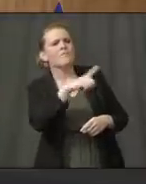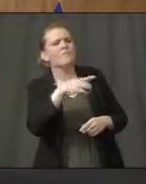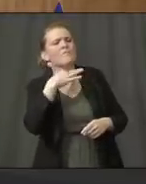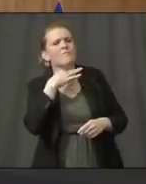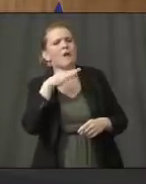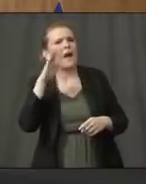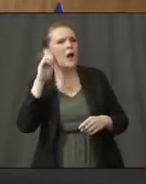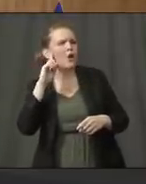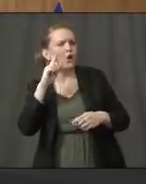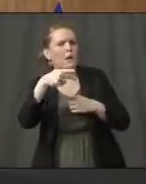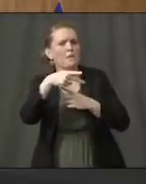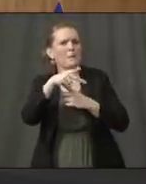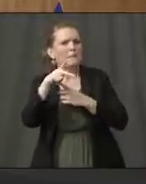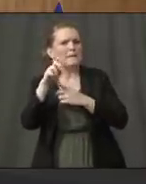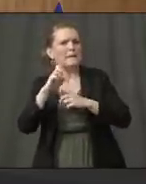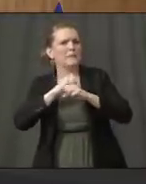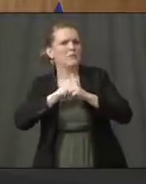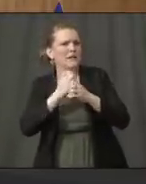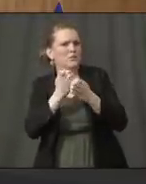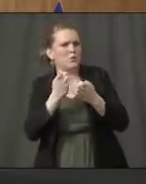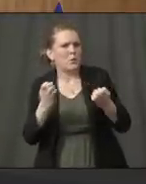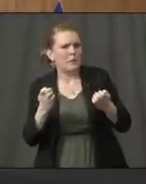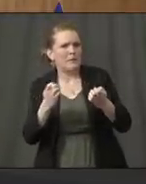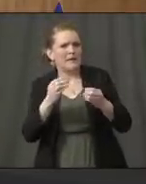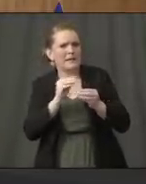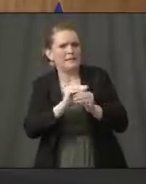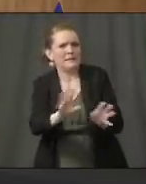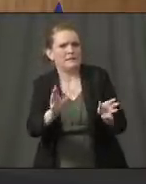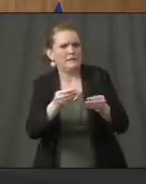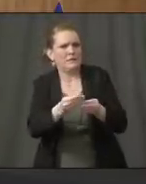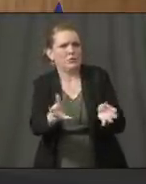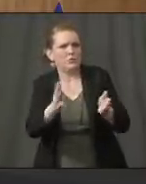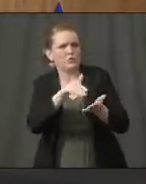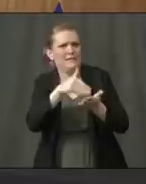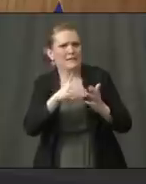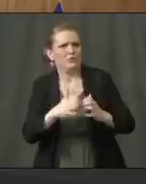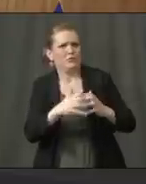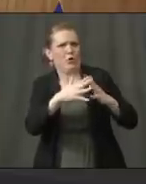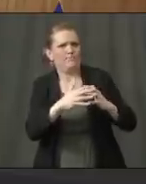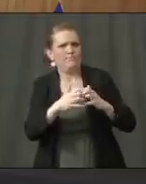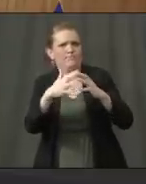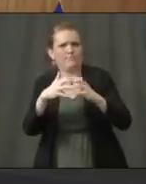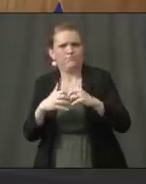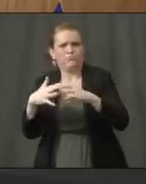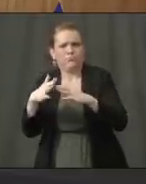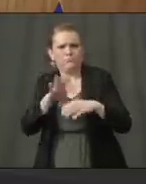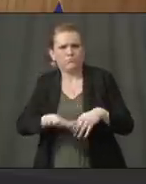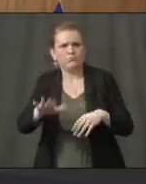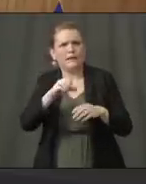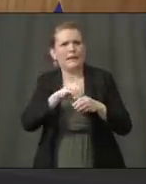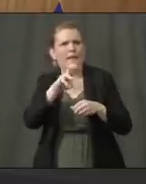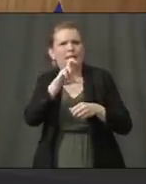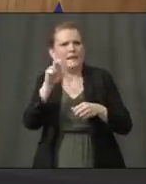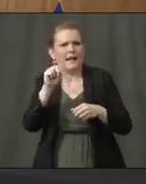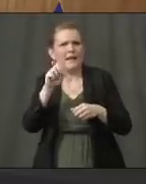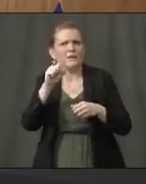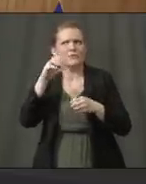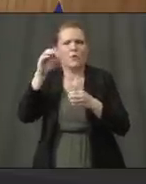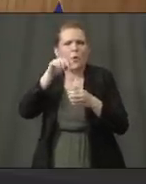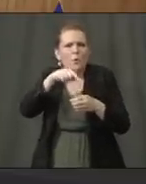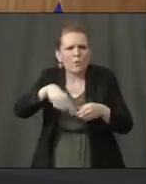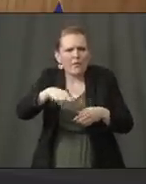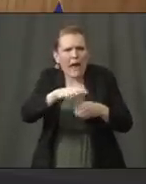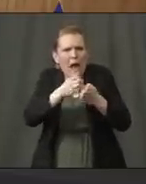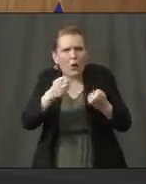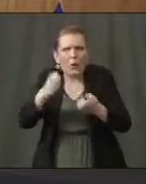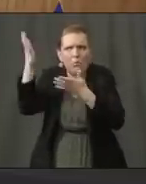state. Is that the material that's coming in from the federal government? Is that where it's being distributed from? Why don't you take that? Yeah, so